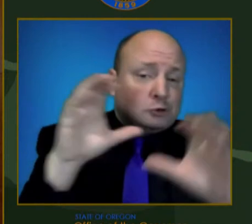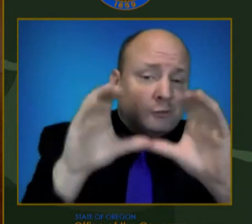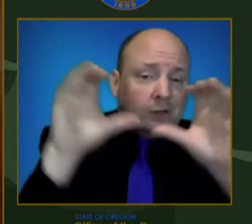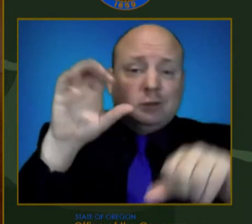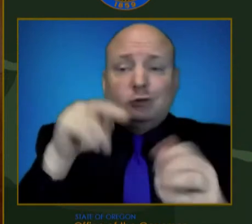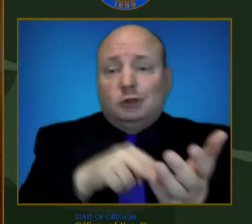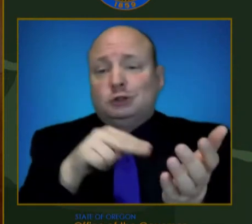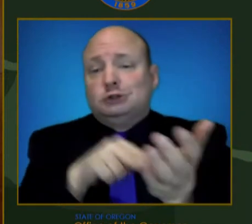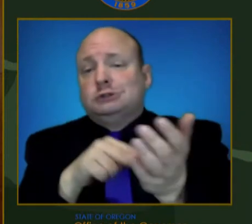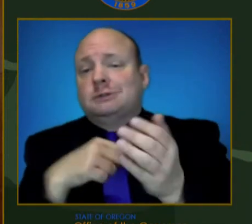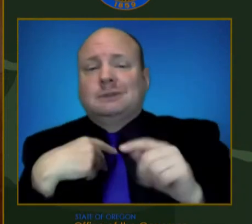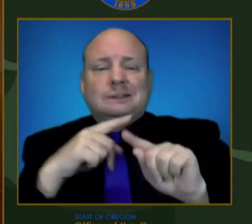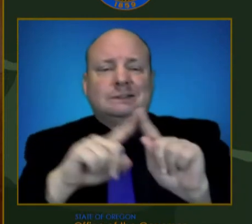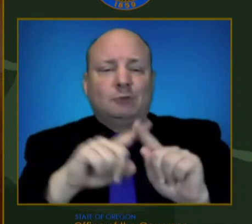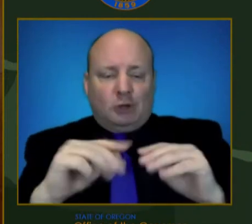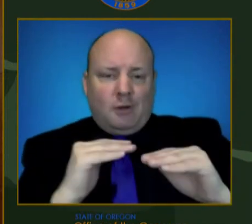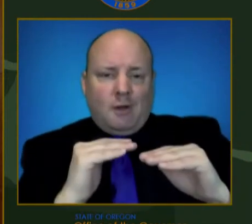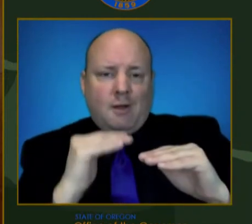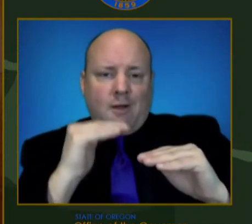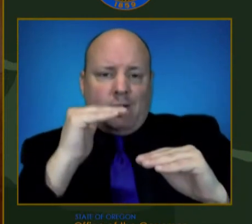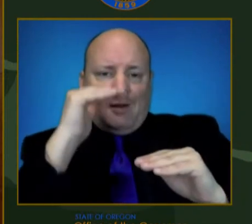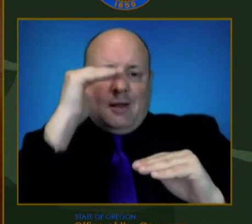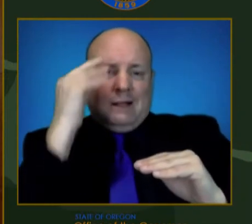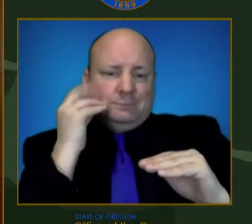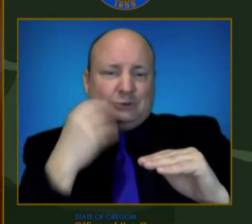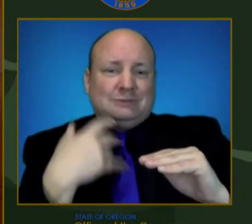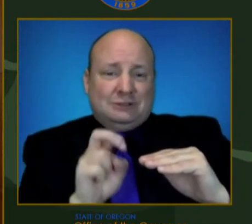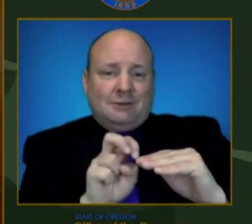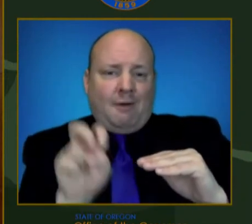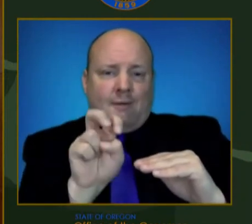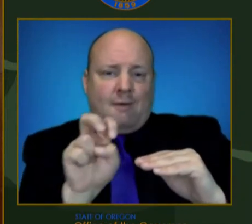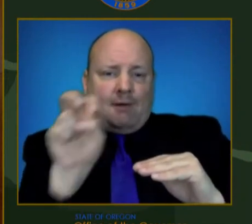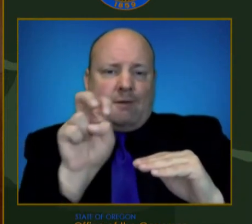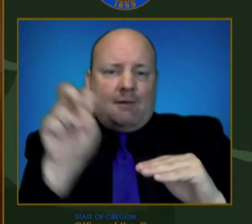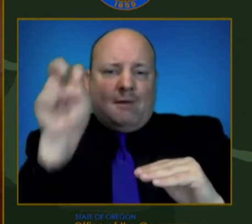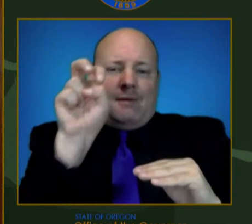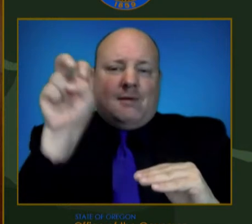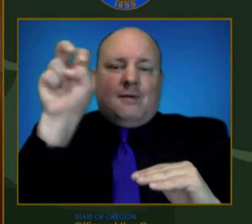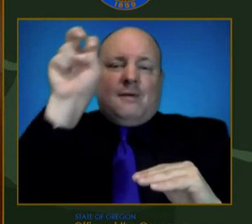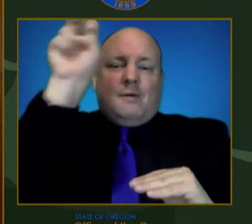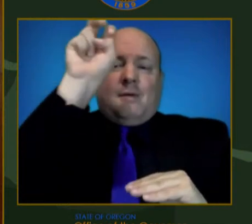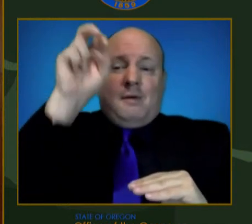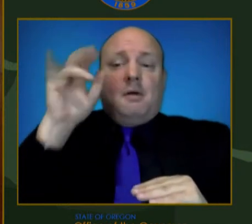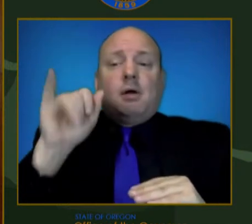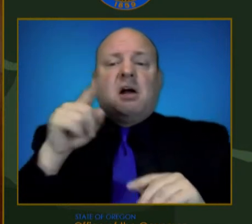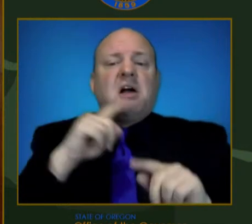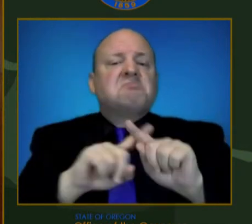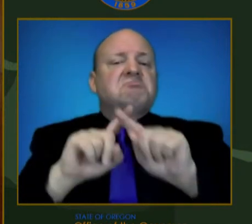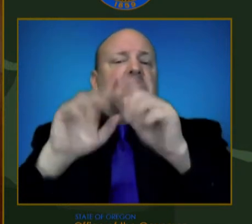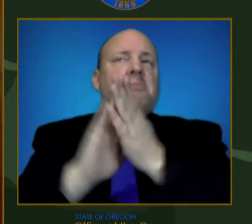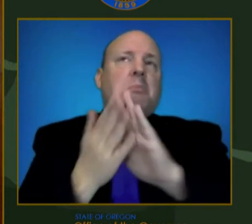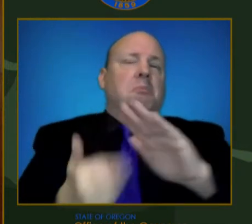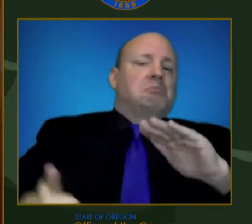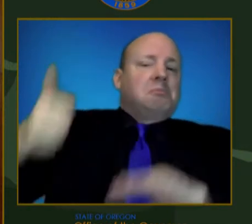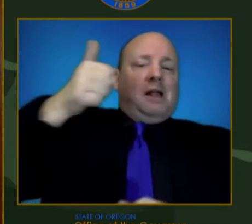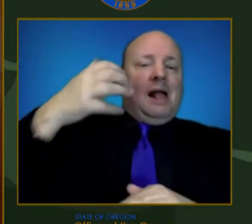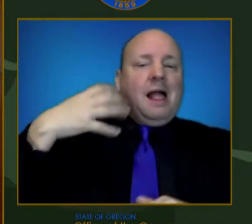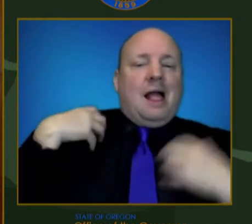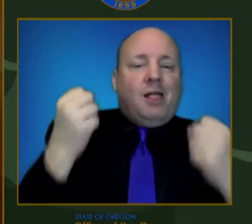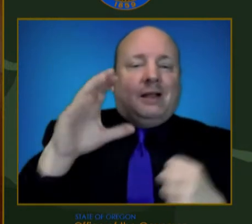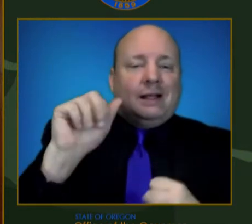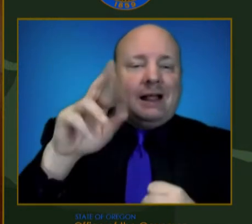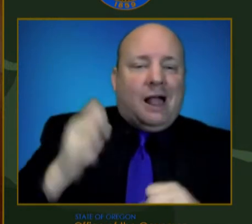advance to careers in paramedicine, nursing, or healthcare administration. That's turning a job into a